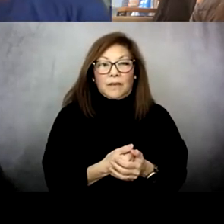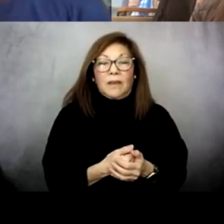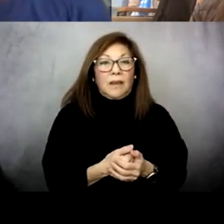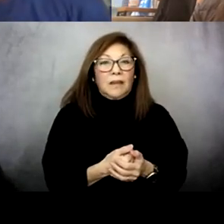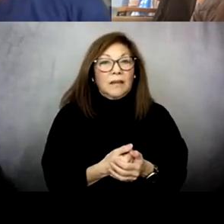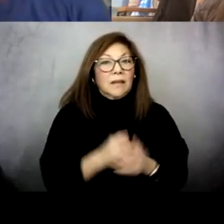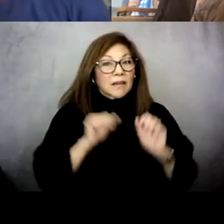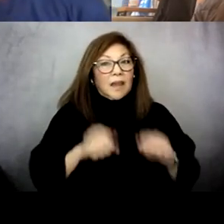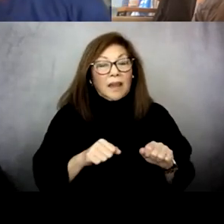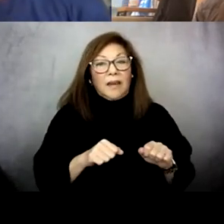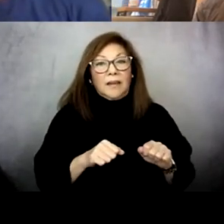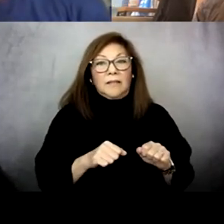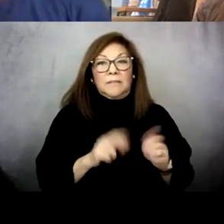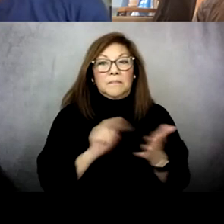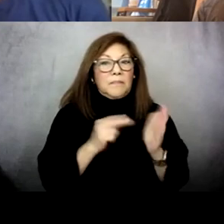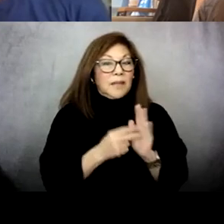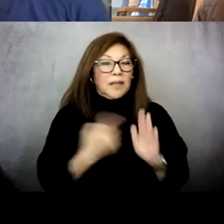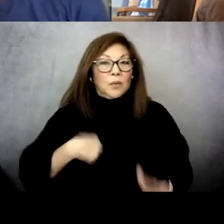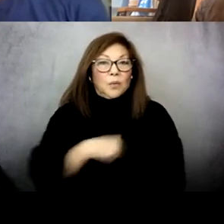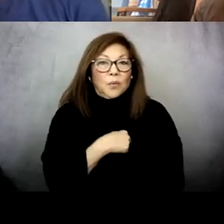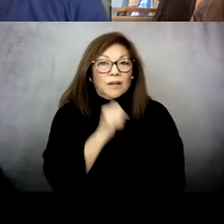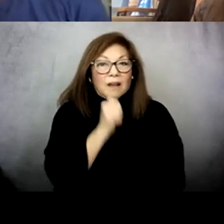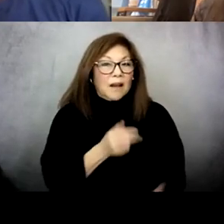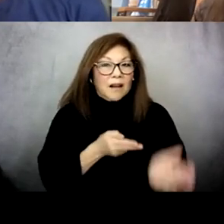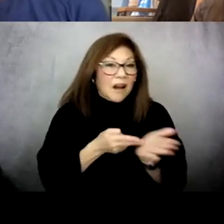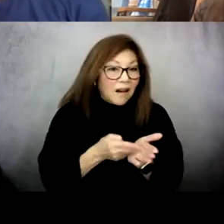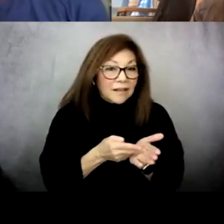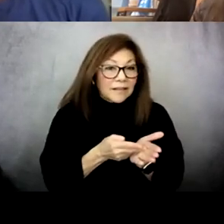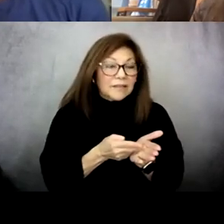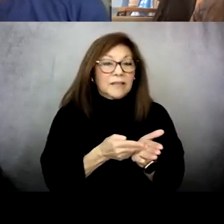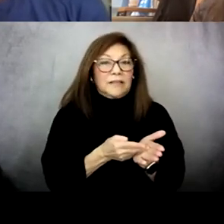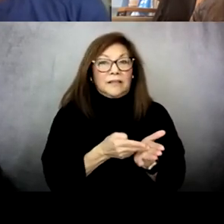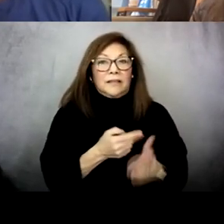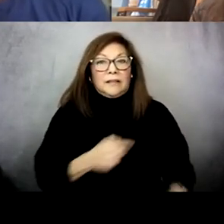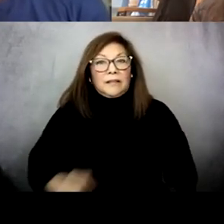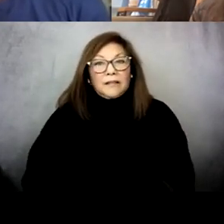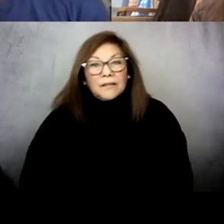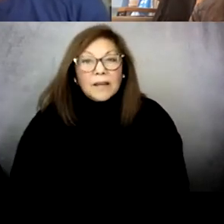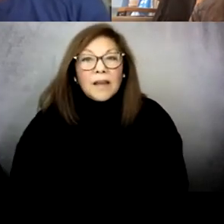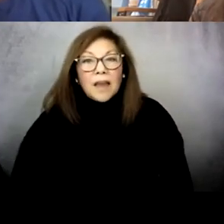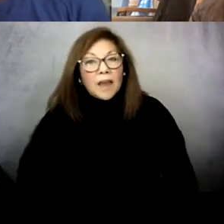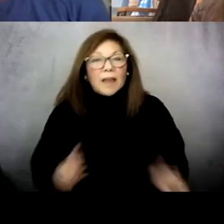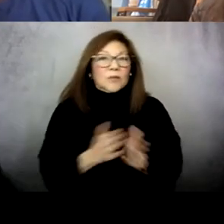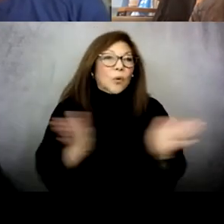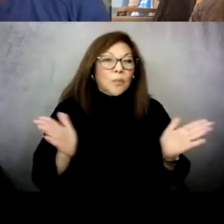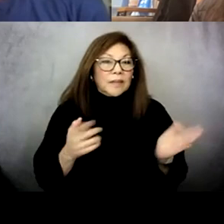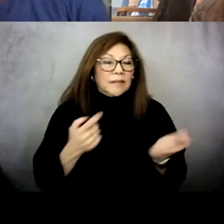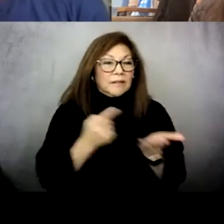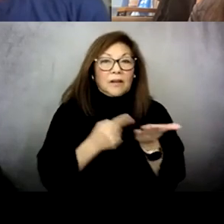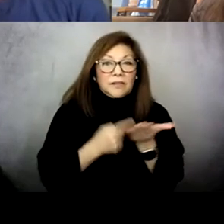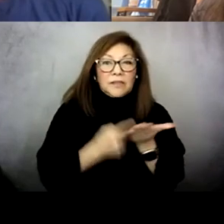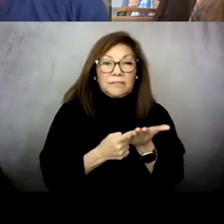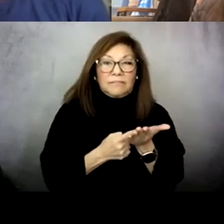potentially sort of mean that we're not honestly and earnestly sort of having as open a conversation as possible.